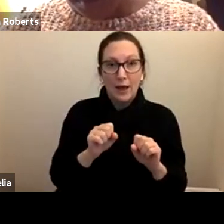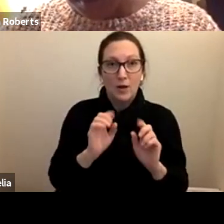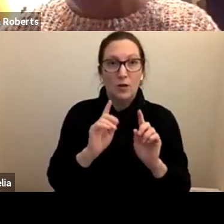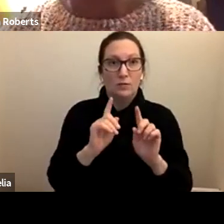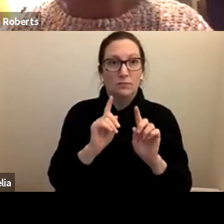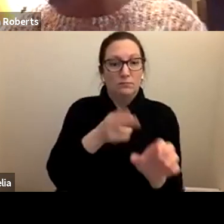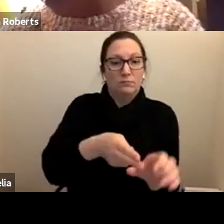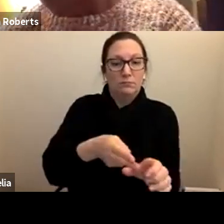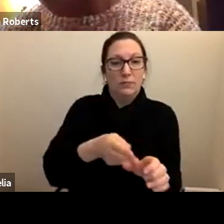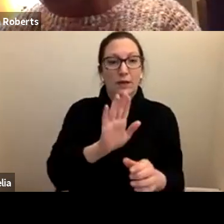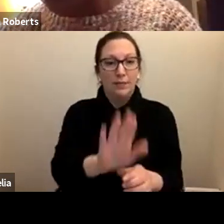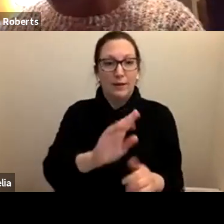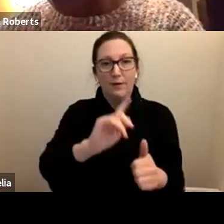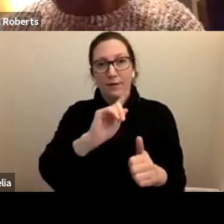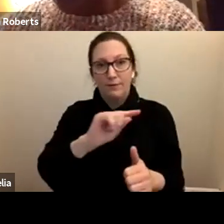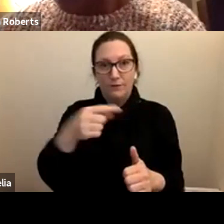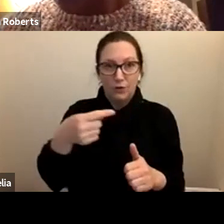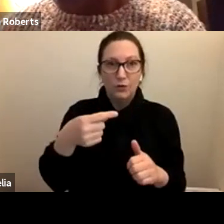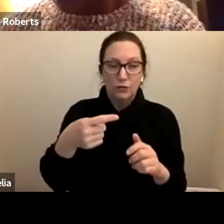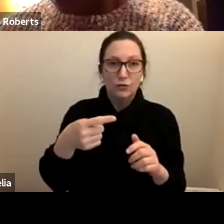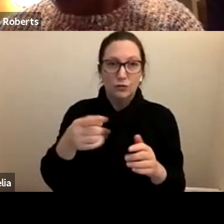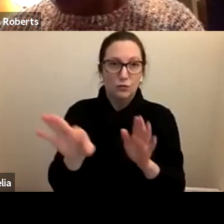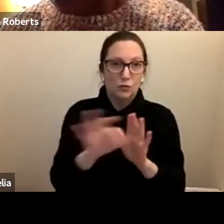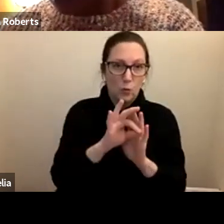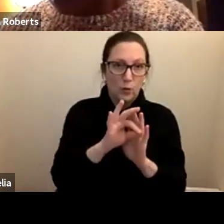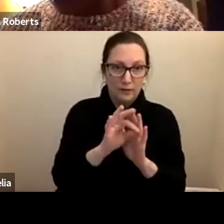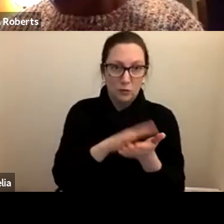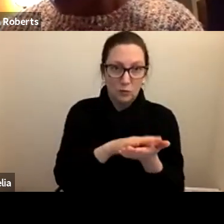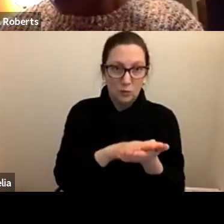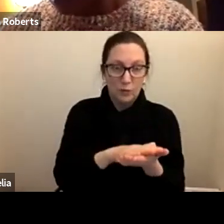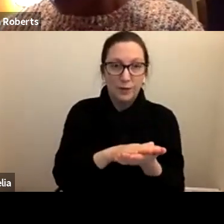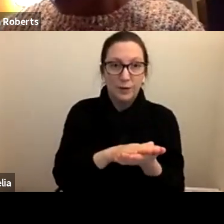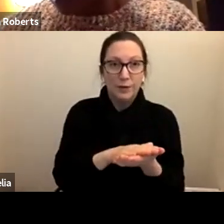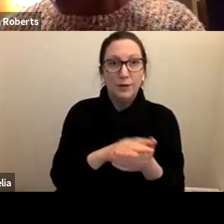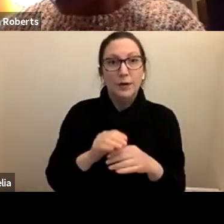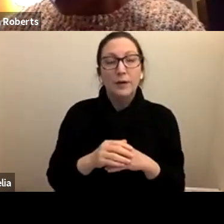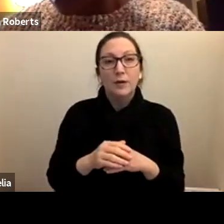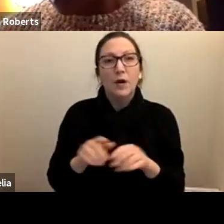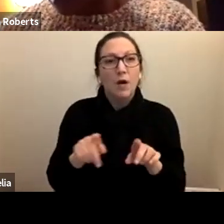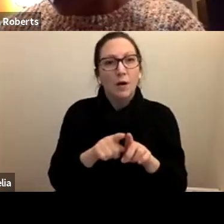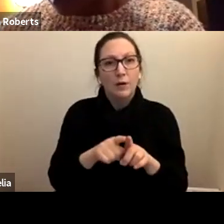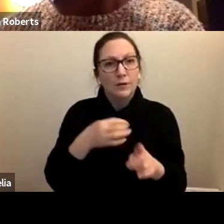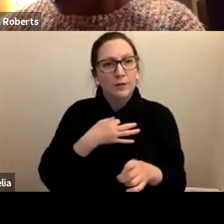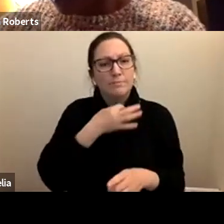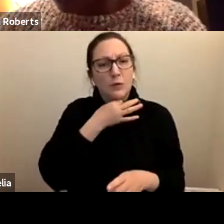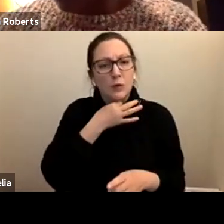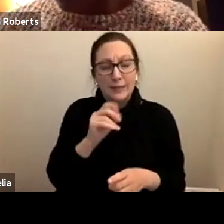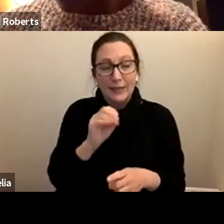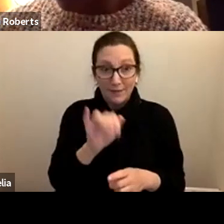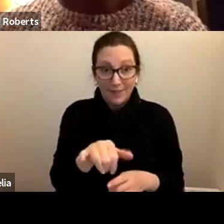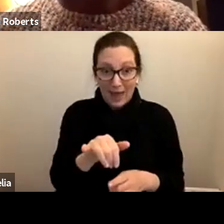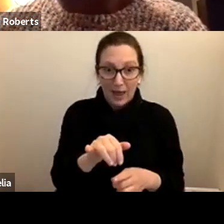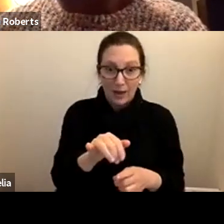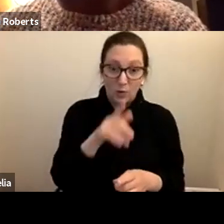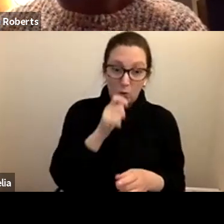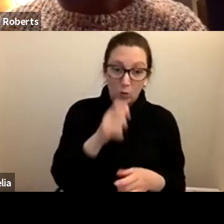choice, and also to know if there was any difference by zip code, if students in